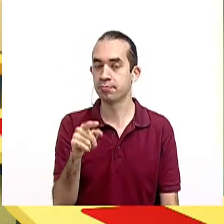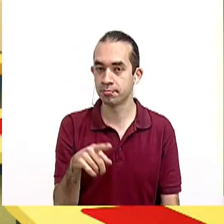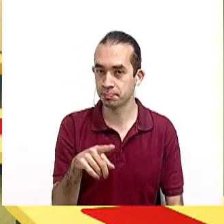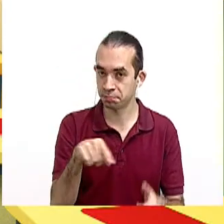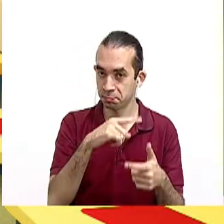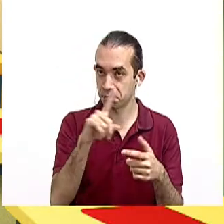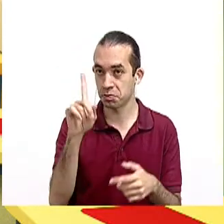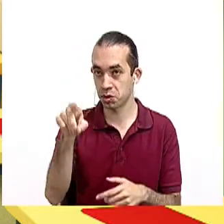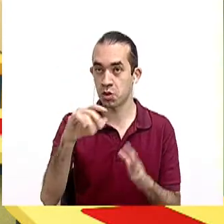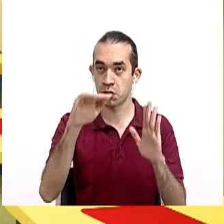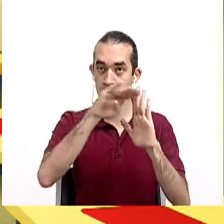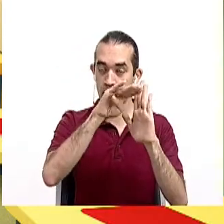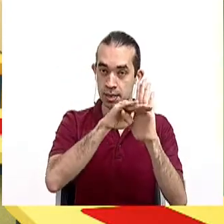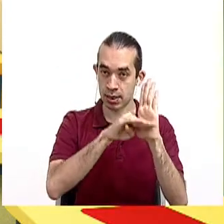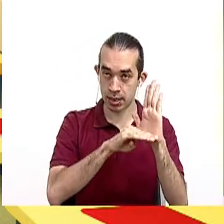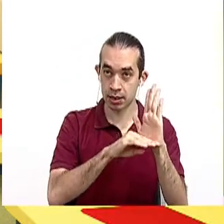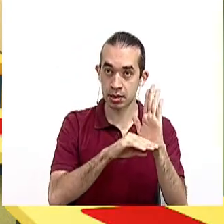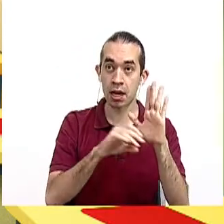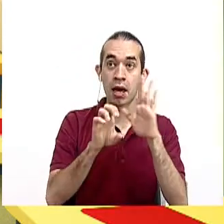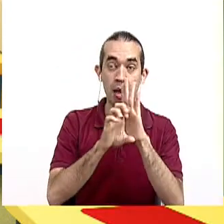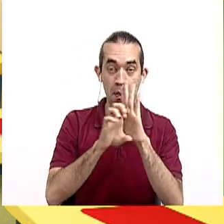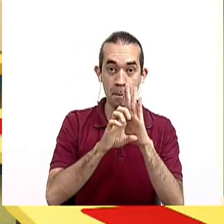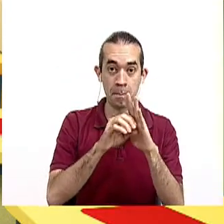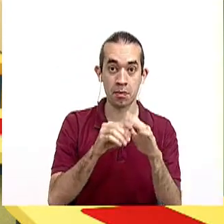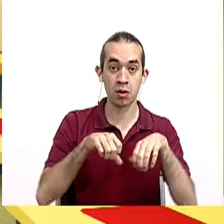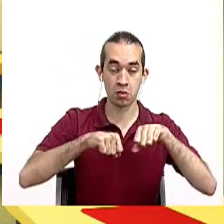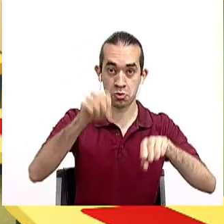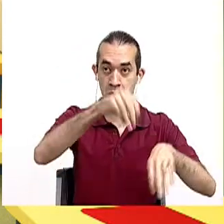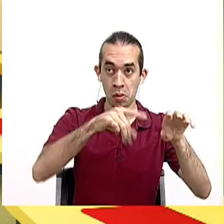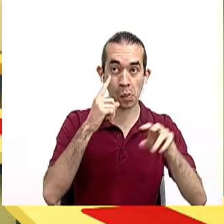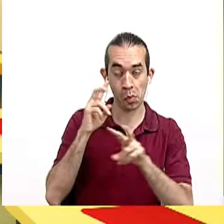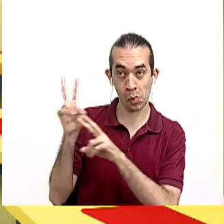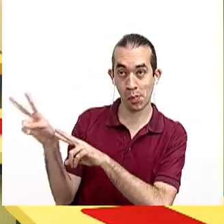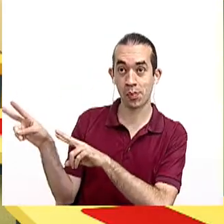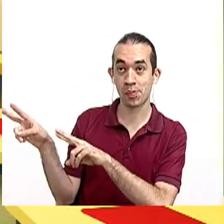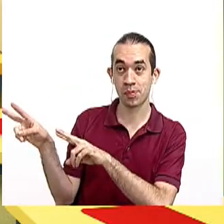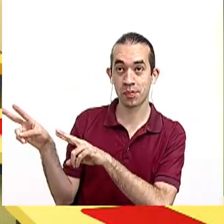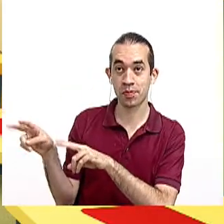shopping list with you, for example, when you go to the supermarket?